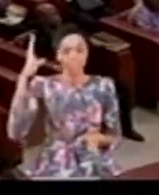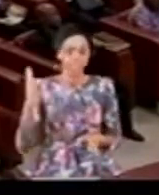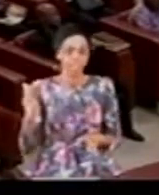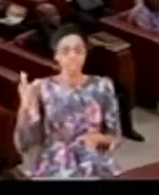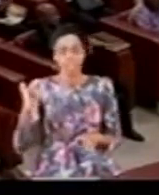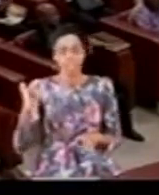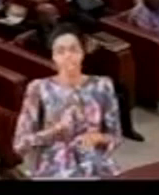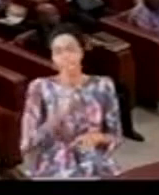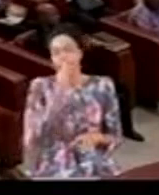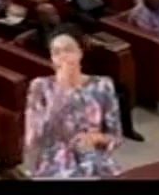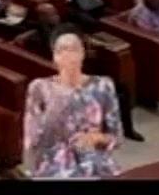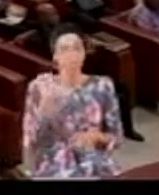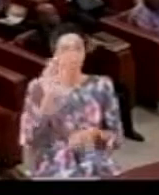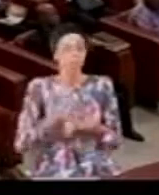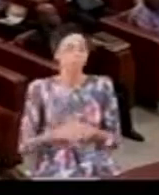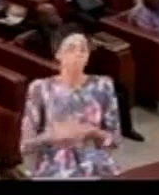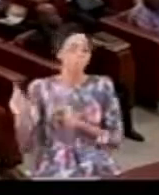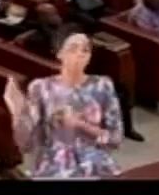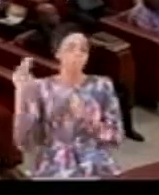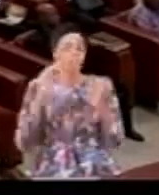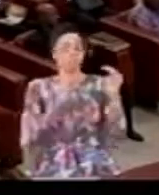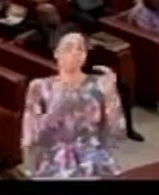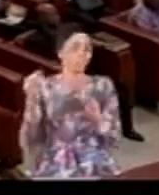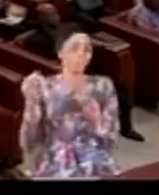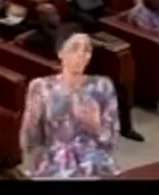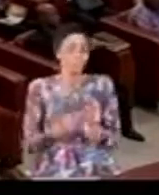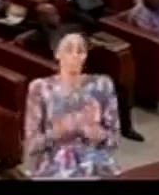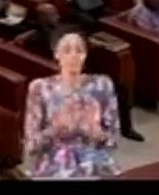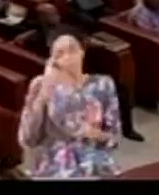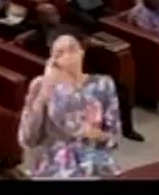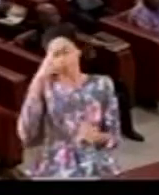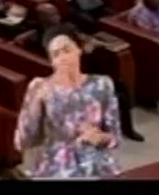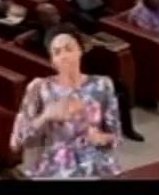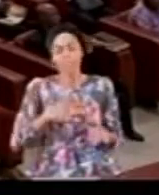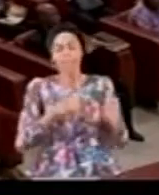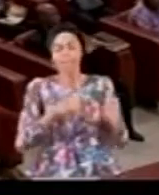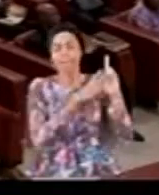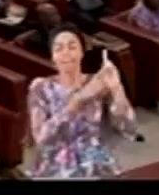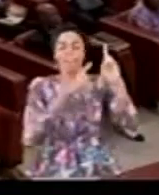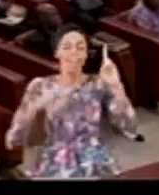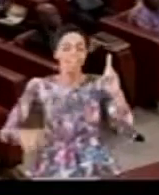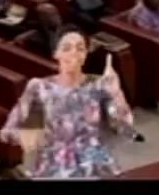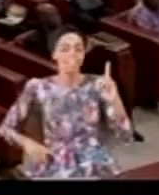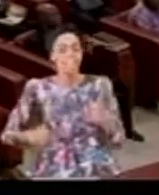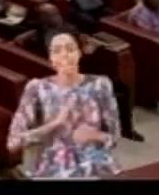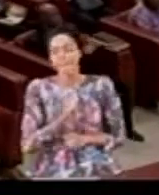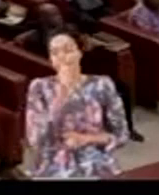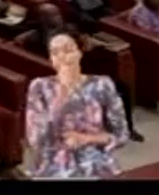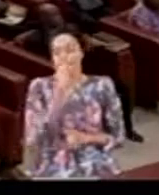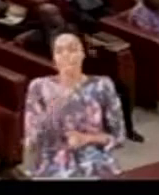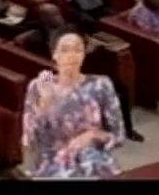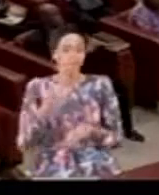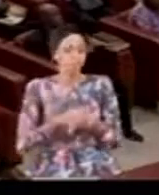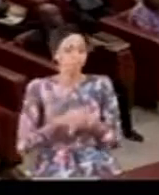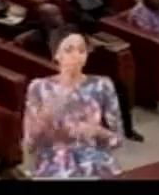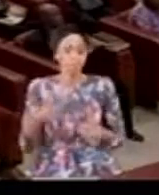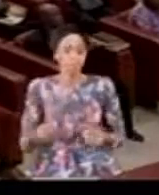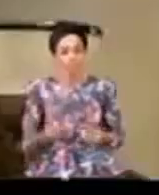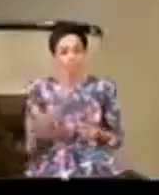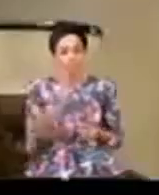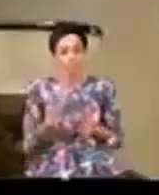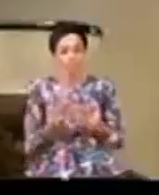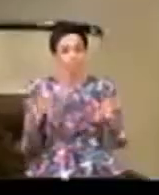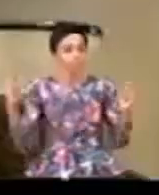for my Lord. To field for my Lord, for my Lord.